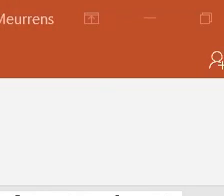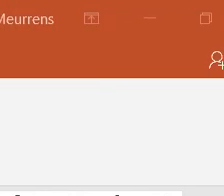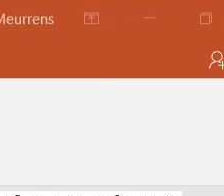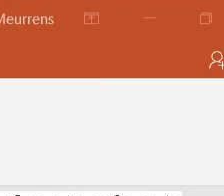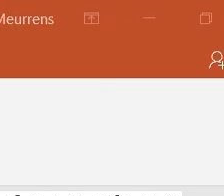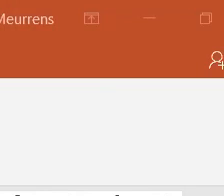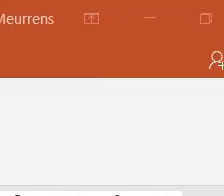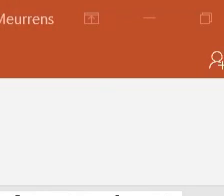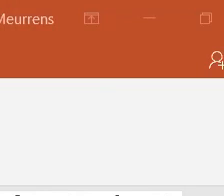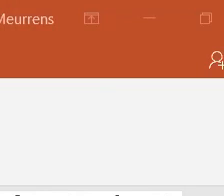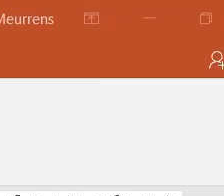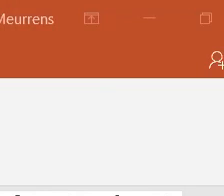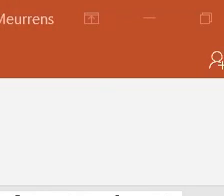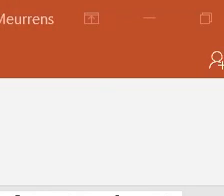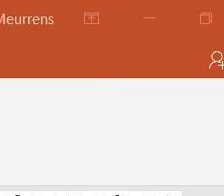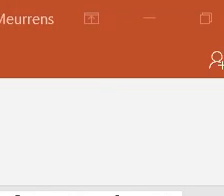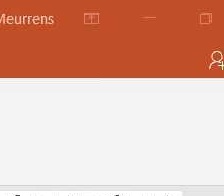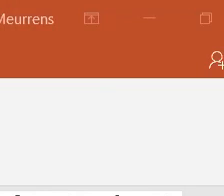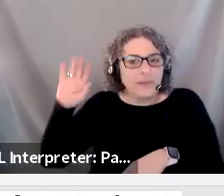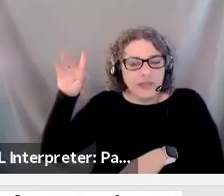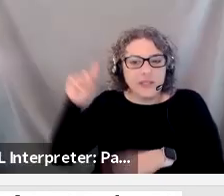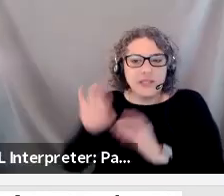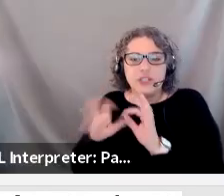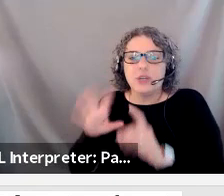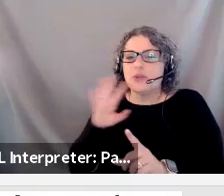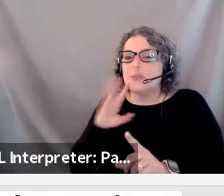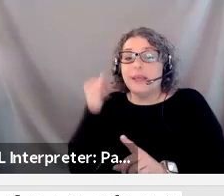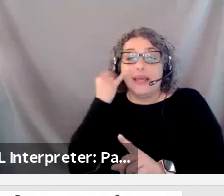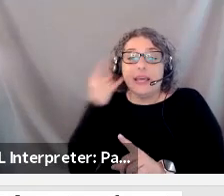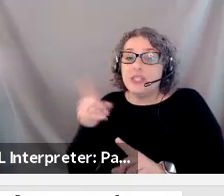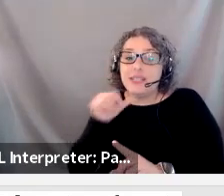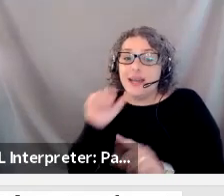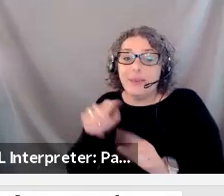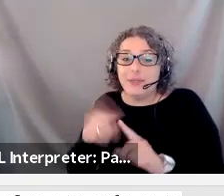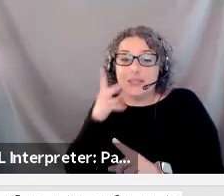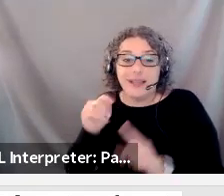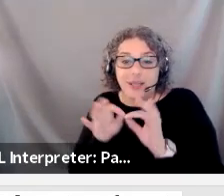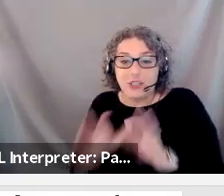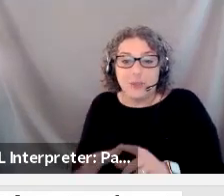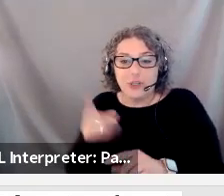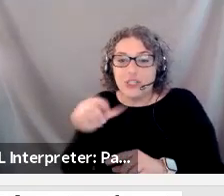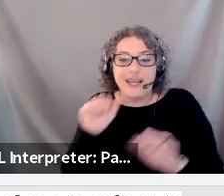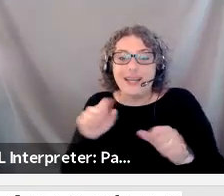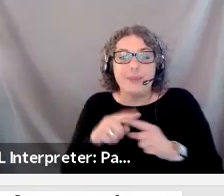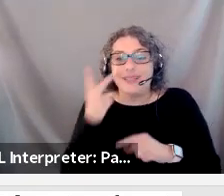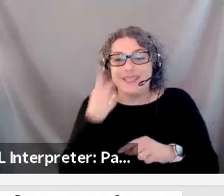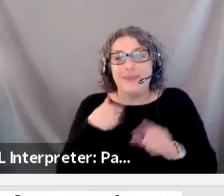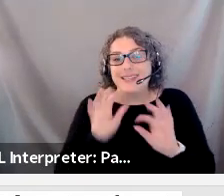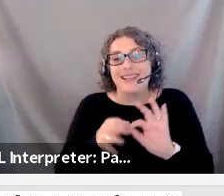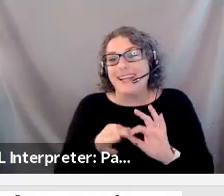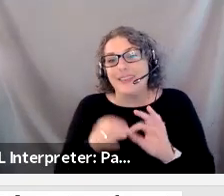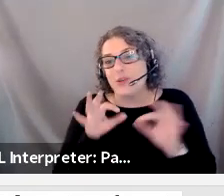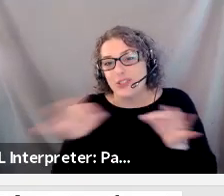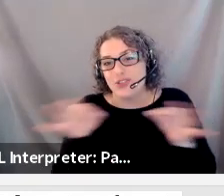PowerPoint that you can slide over so you can see. This is the interpreter speaking. If she's not able to see the interpreter, she's not able to see